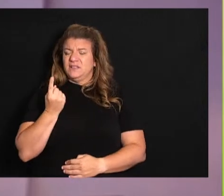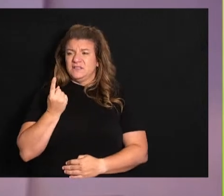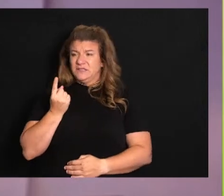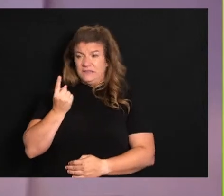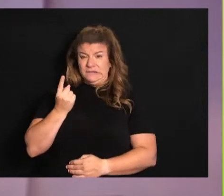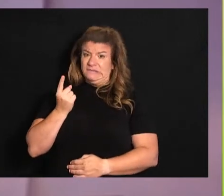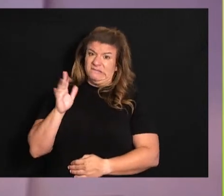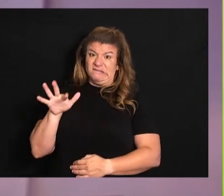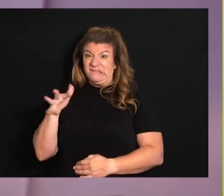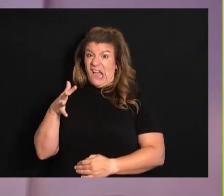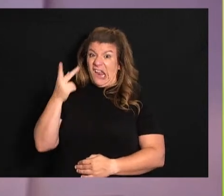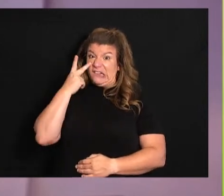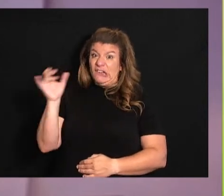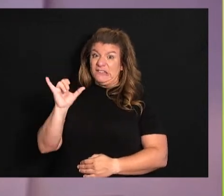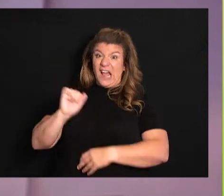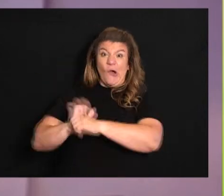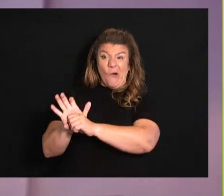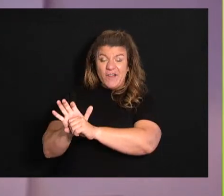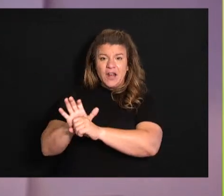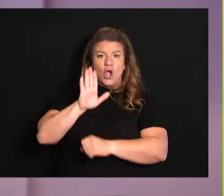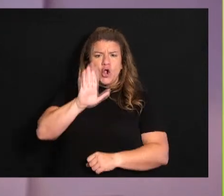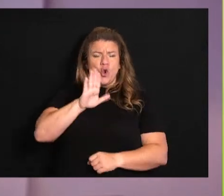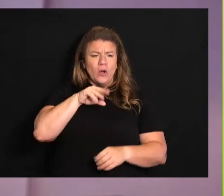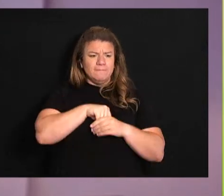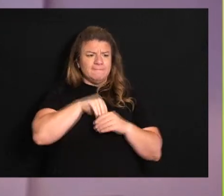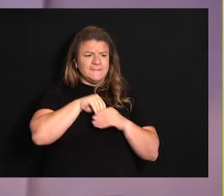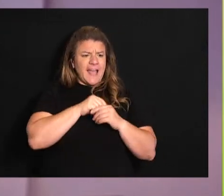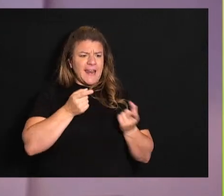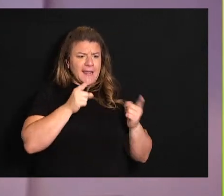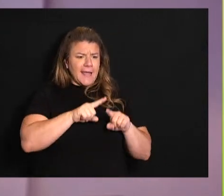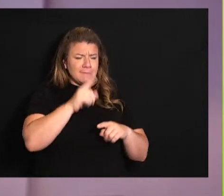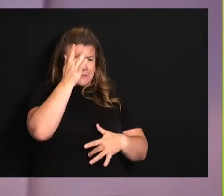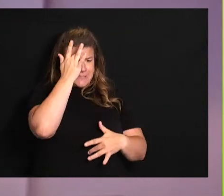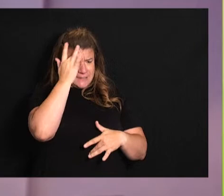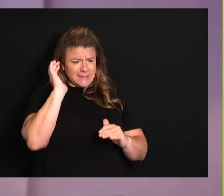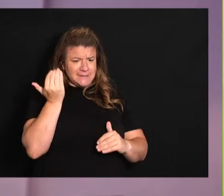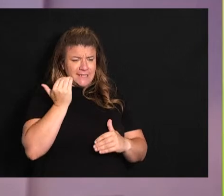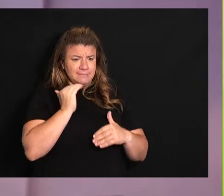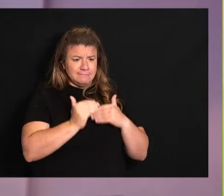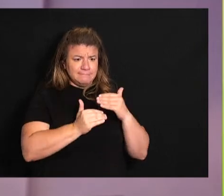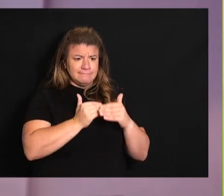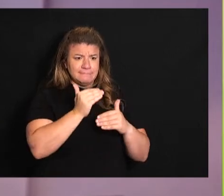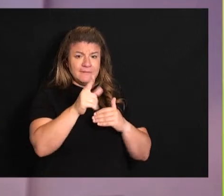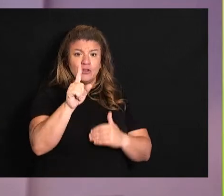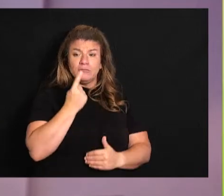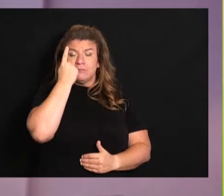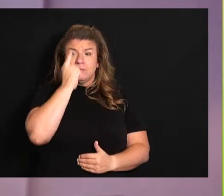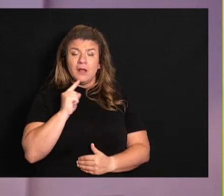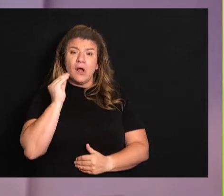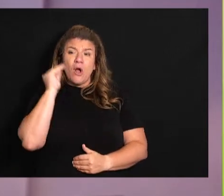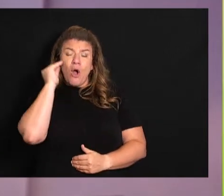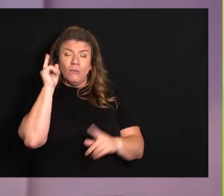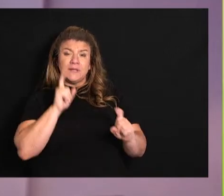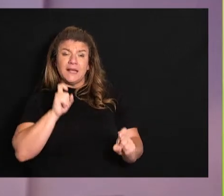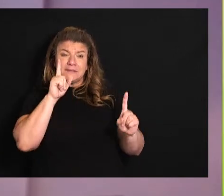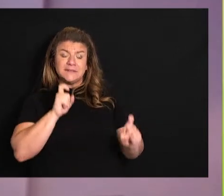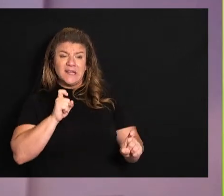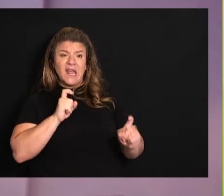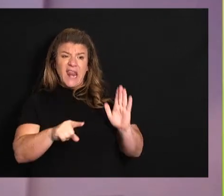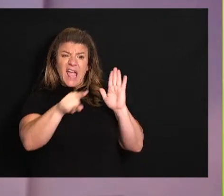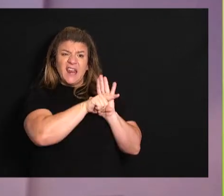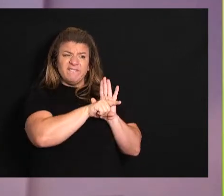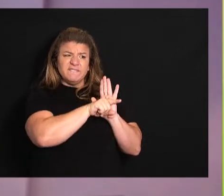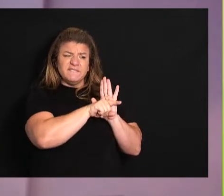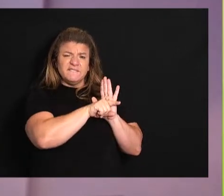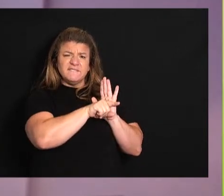the symptoms continue to progress, even though you would test negative with, say, a home test, it's probably a good idea to continue